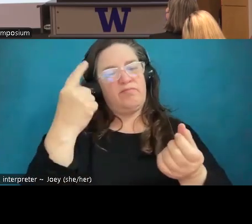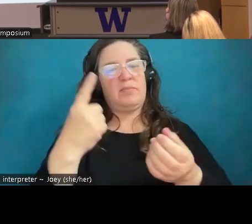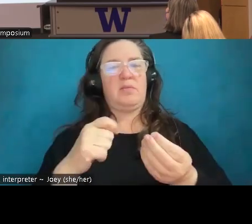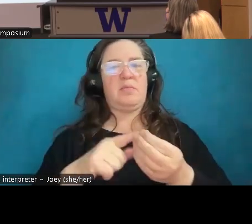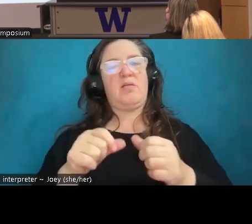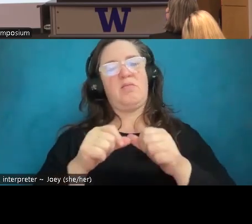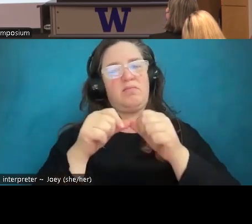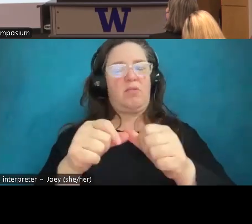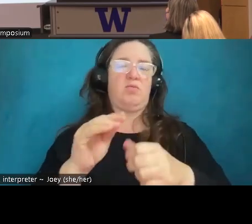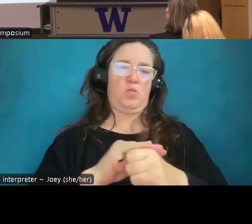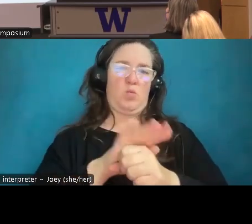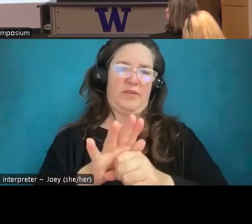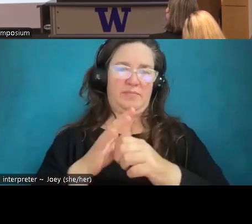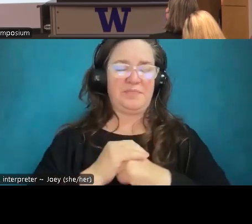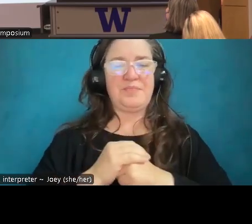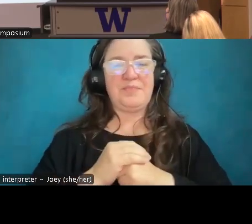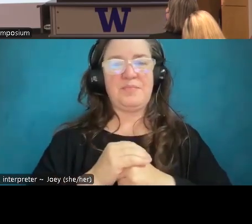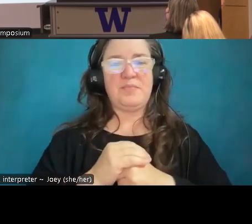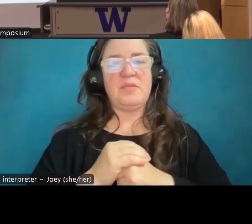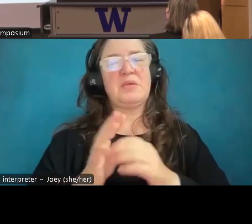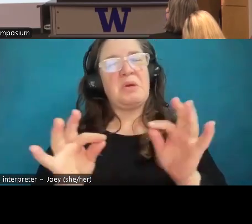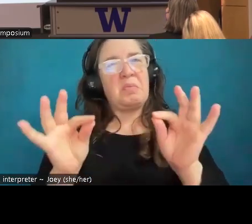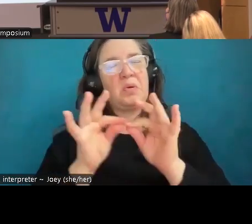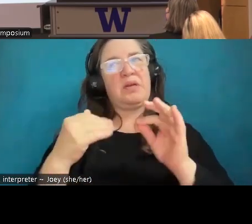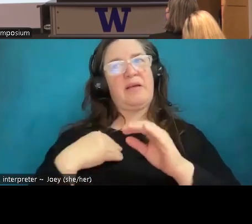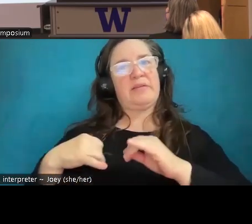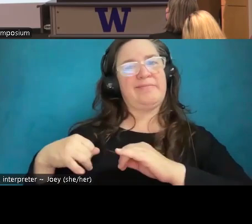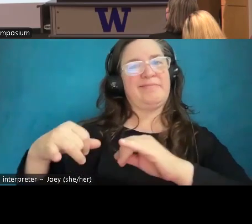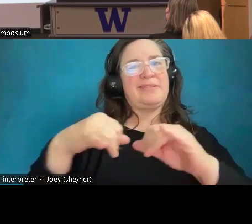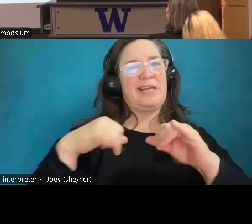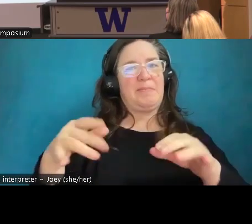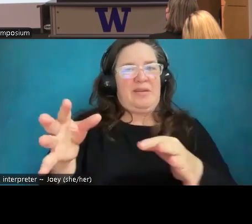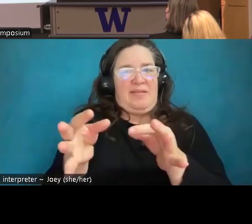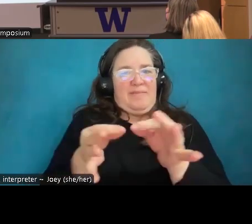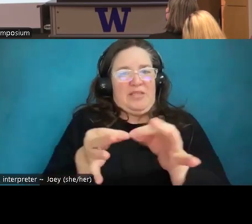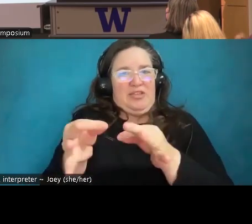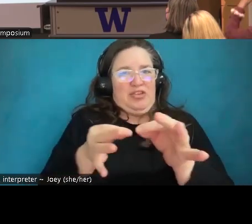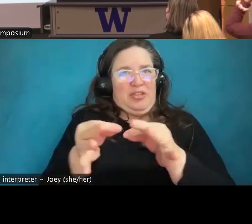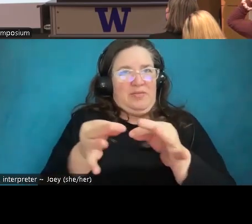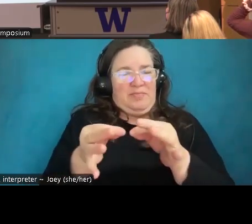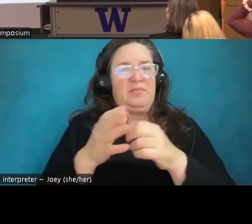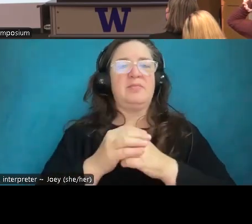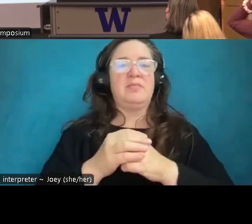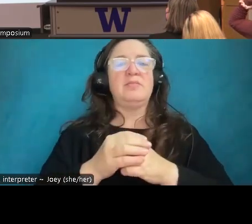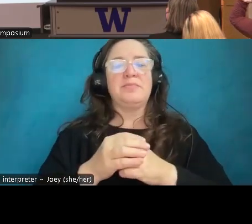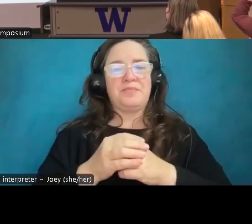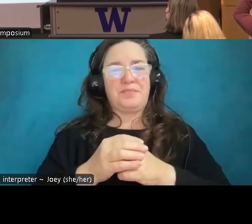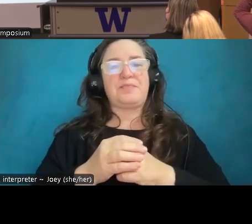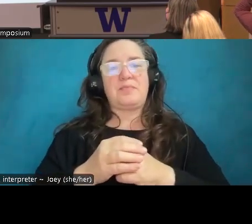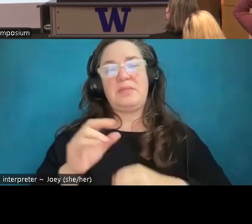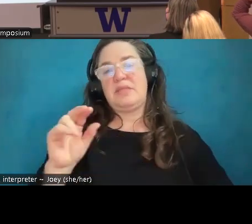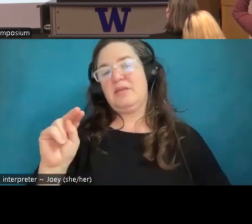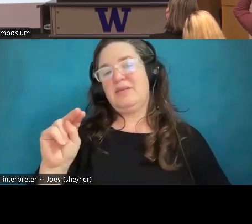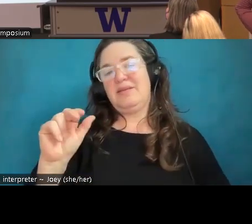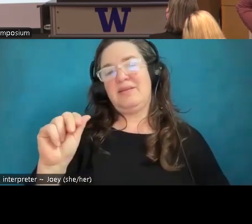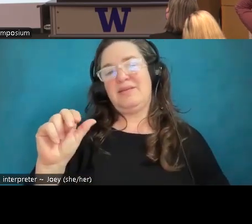definition for long COVID. So we know how to guide clinical care, and we have research targets. So NASM, the National Academy of